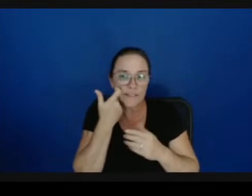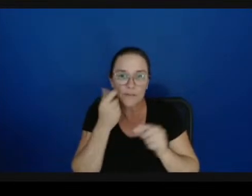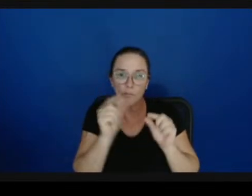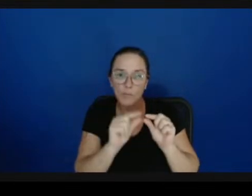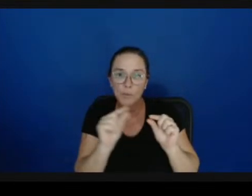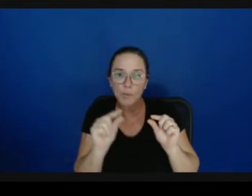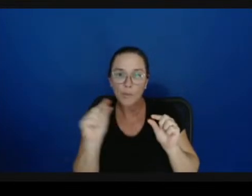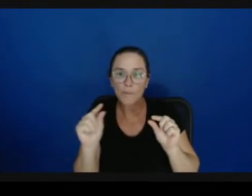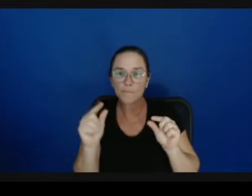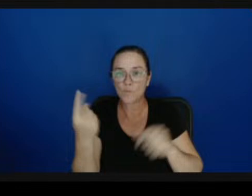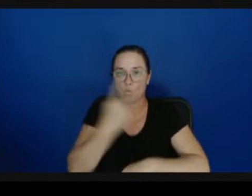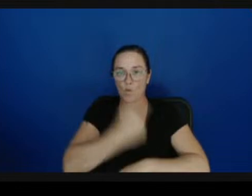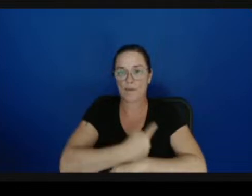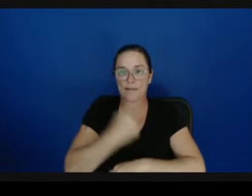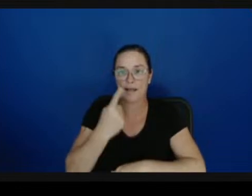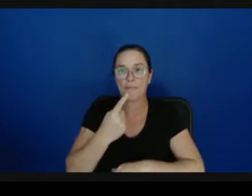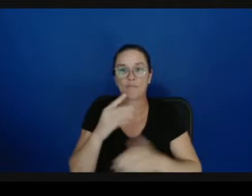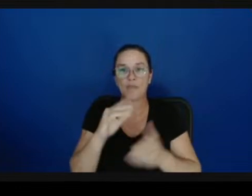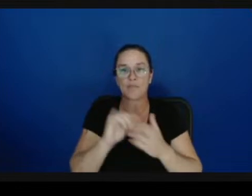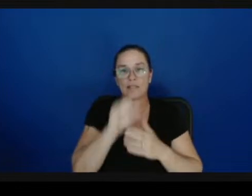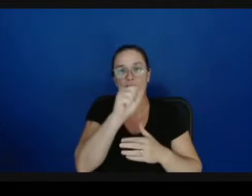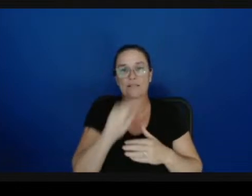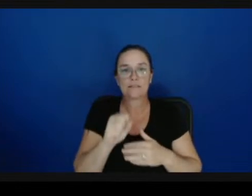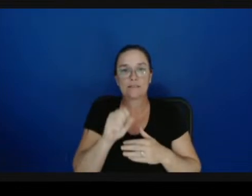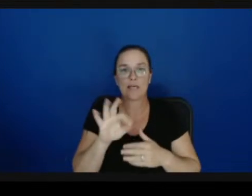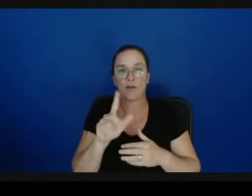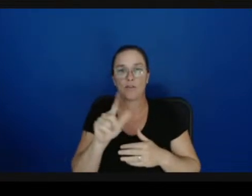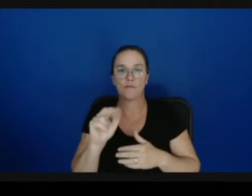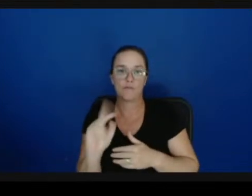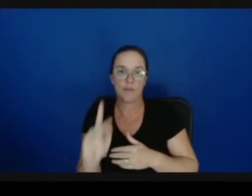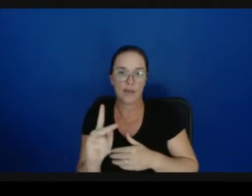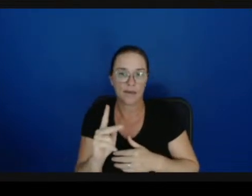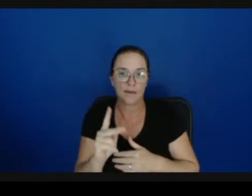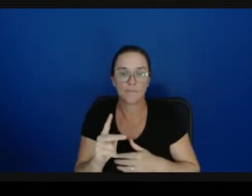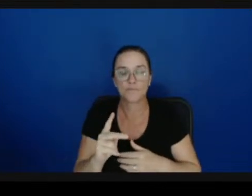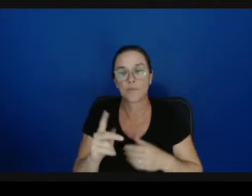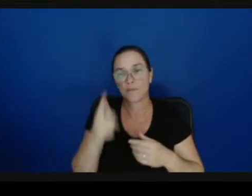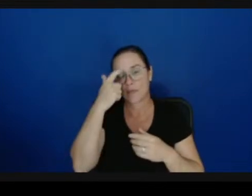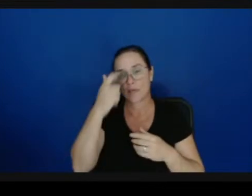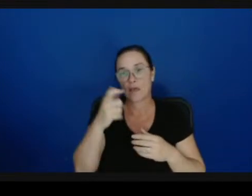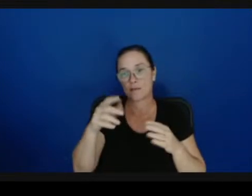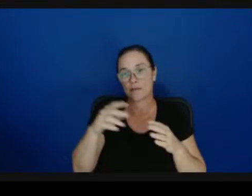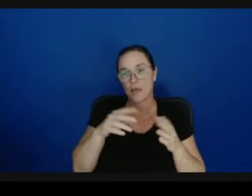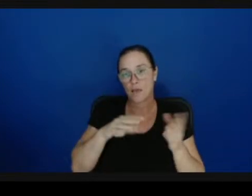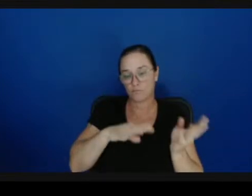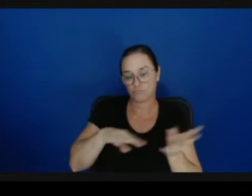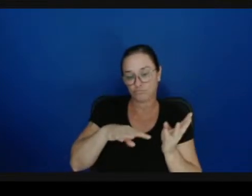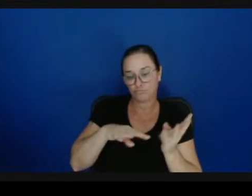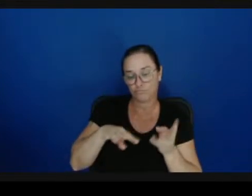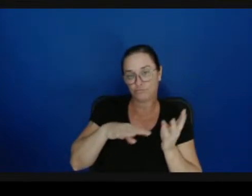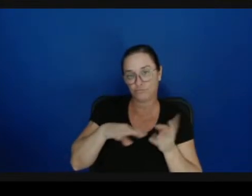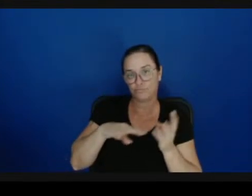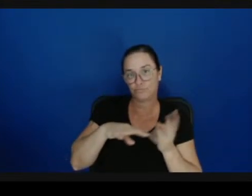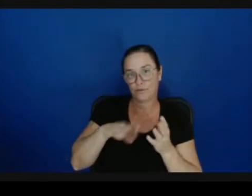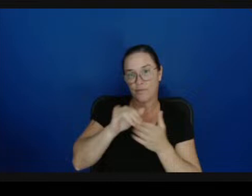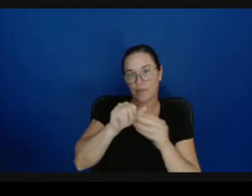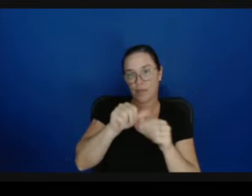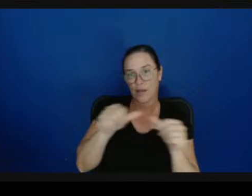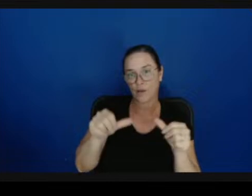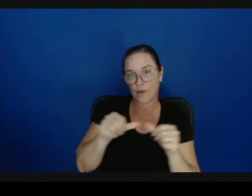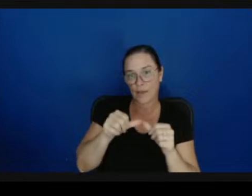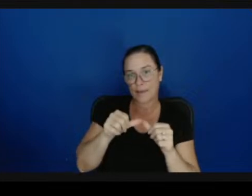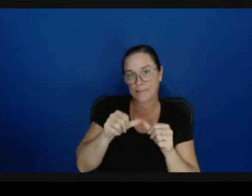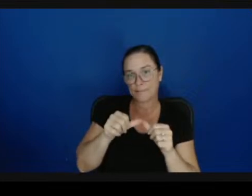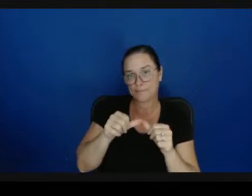the last 1 day, have been the south flank. As you imagine, as magma is feeding into this area, well, into this area right